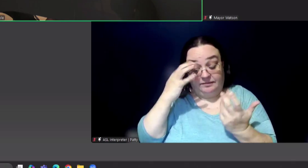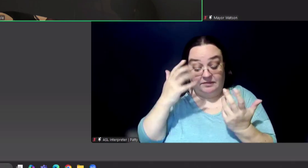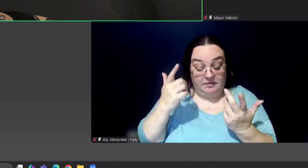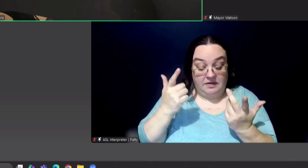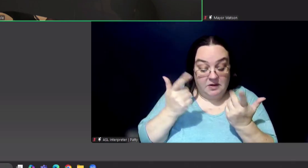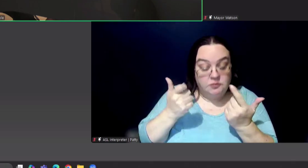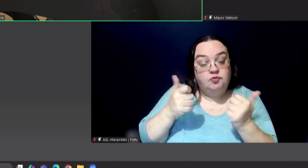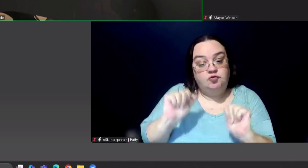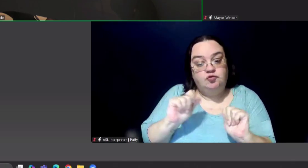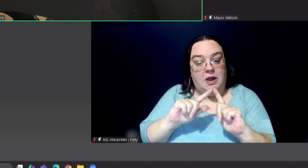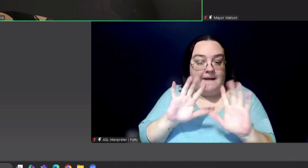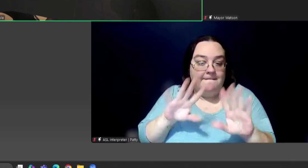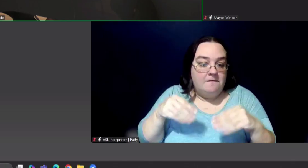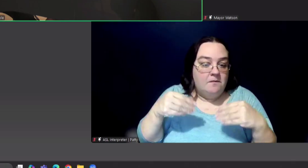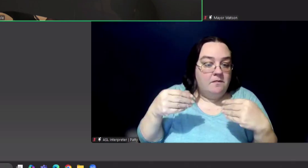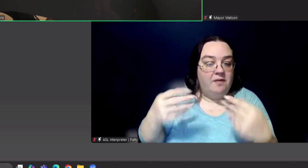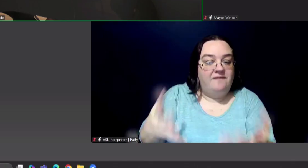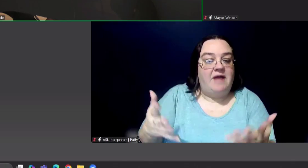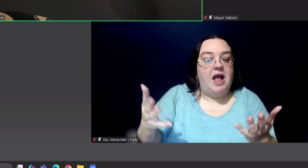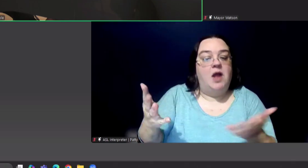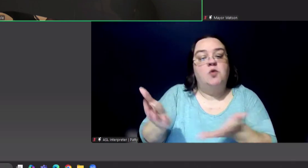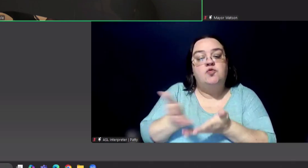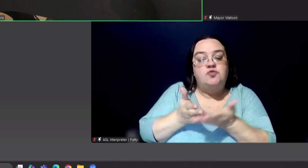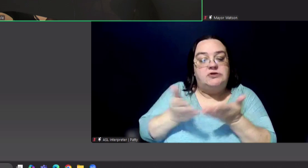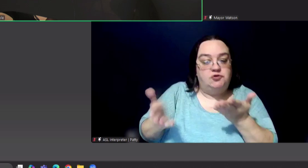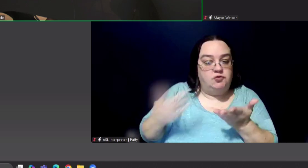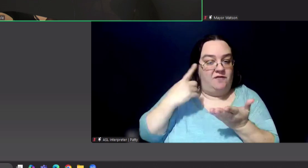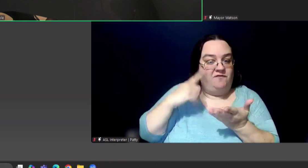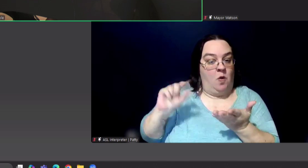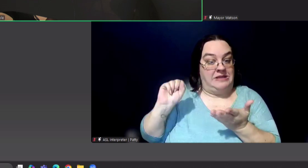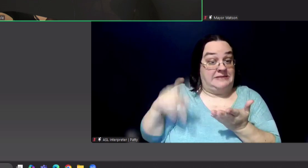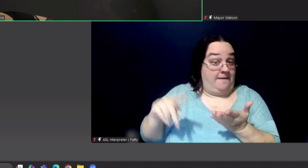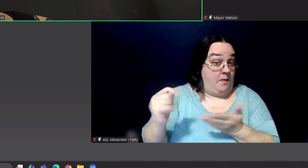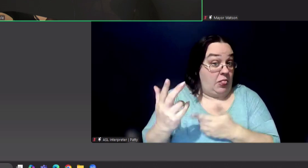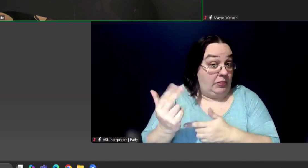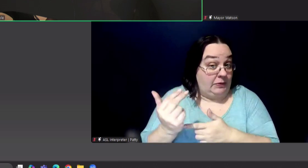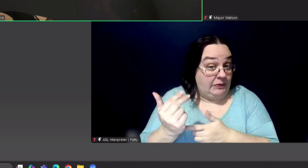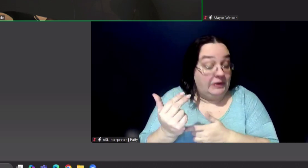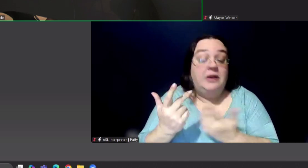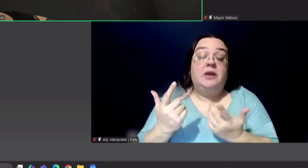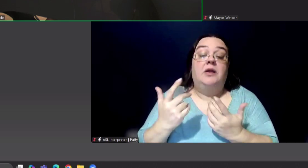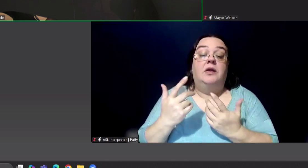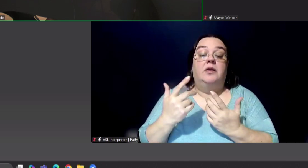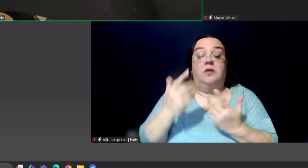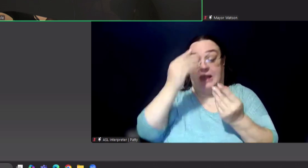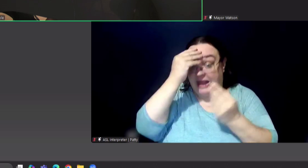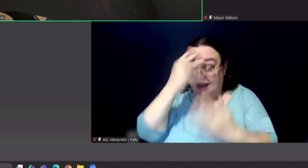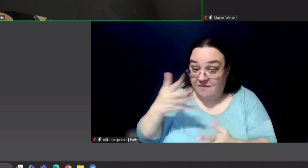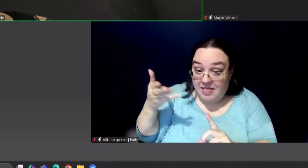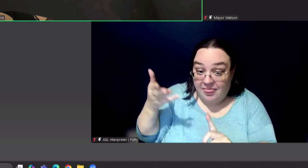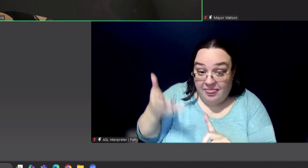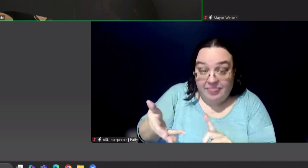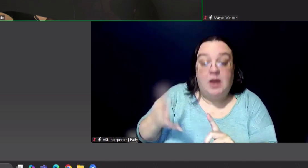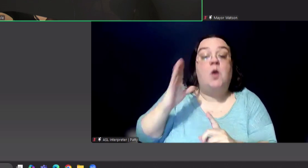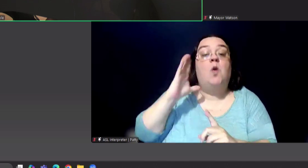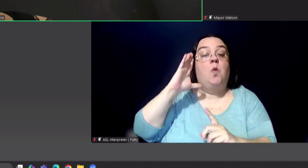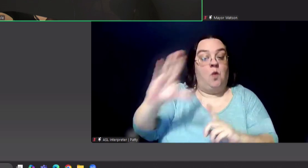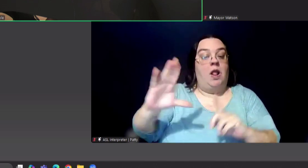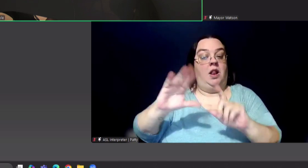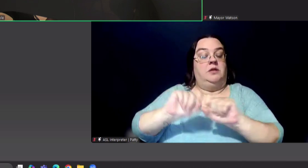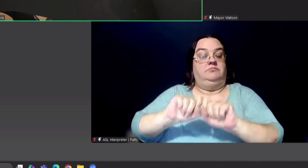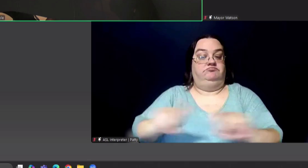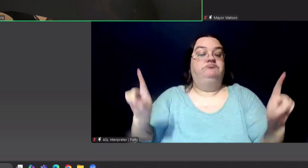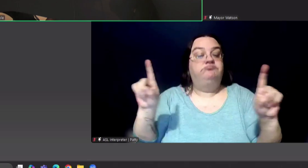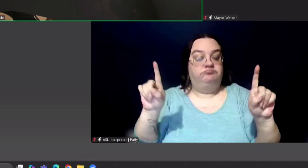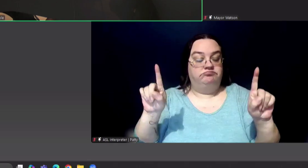provide resources for September the 13th. So the information is there. We'll be putting this out in a news